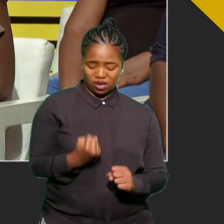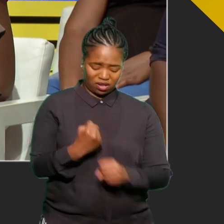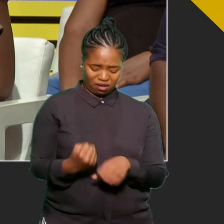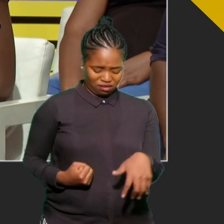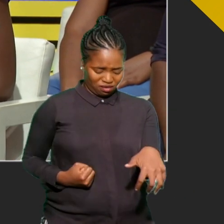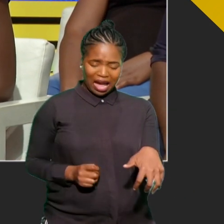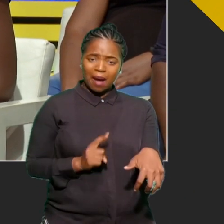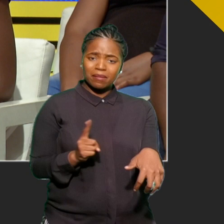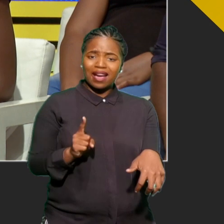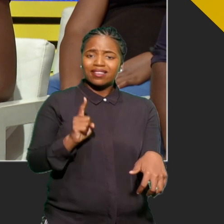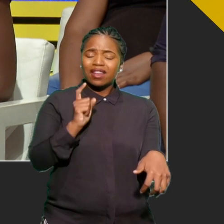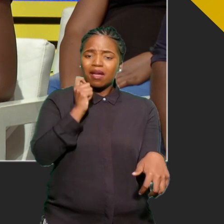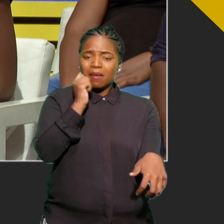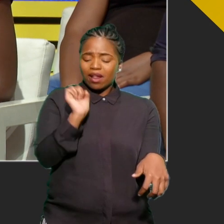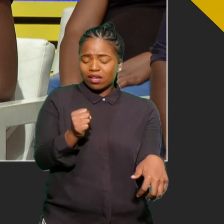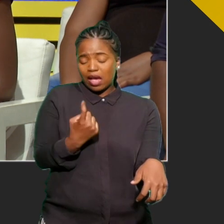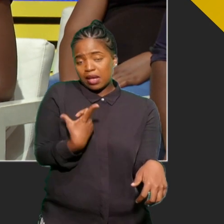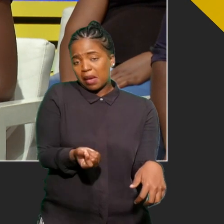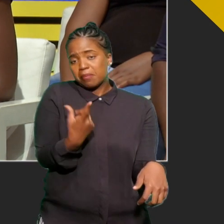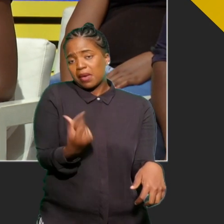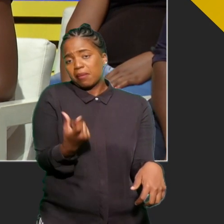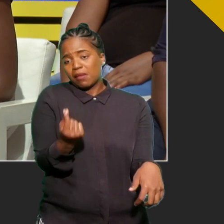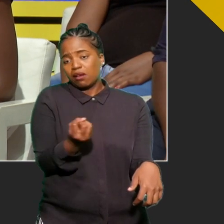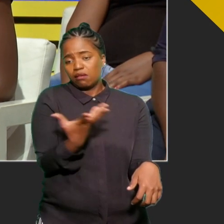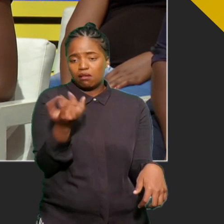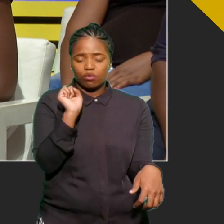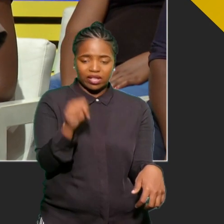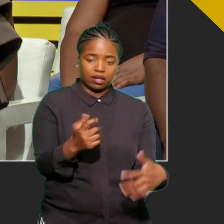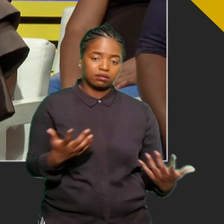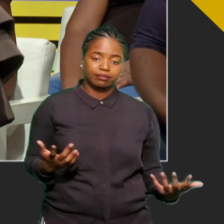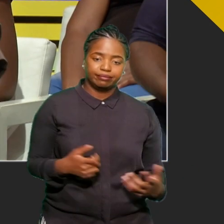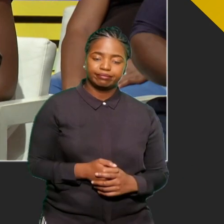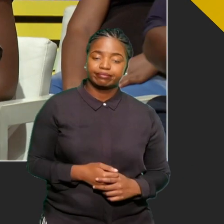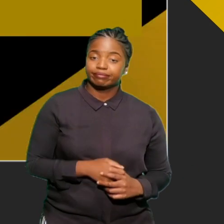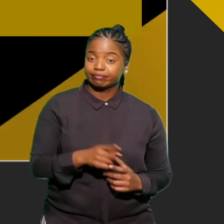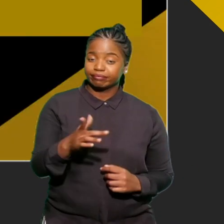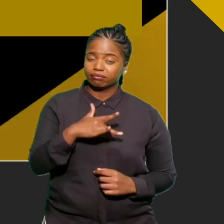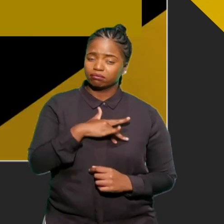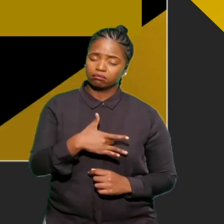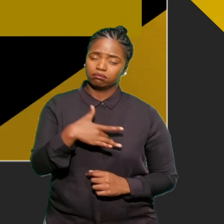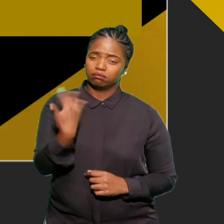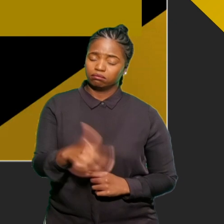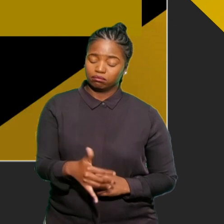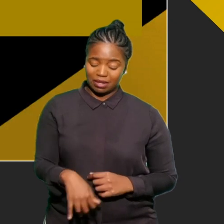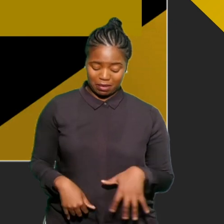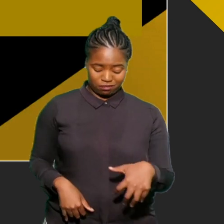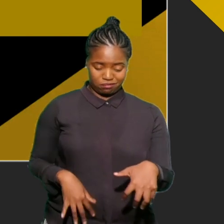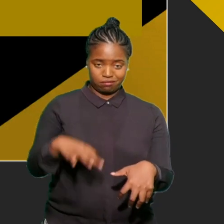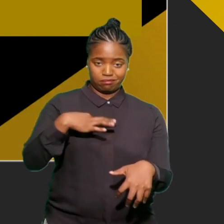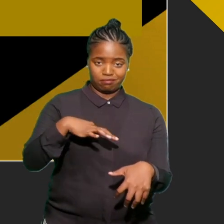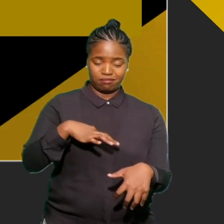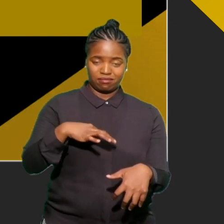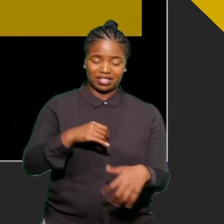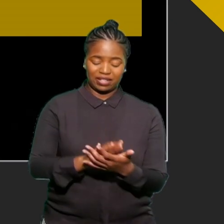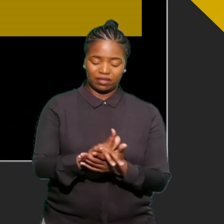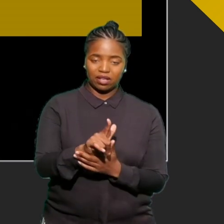a man can impregnate how many people? But you know what? Here's Asake Ari. Ish guys, it's painful. Seriously, I got pregnant at the age of 17.